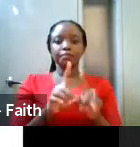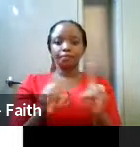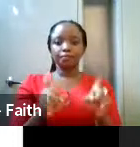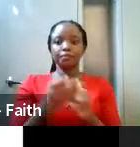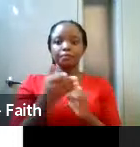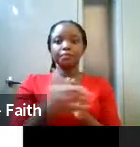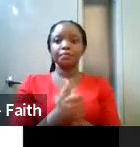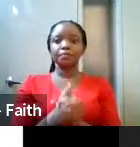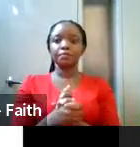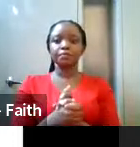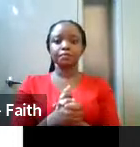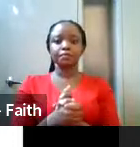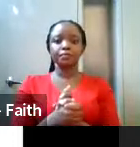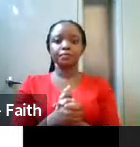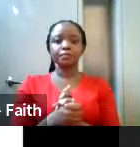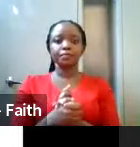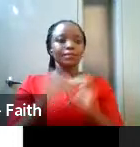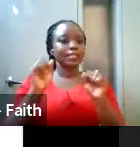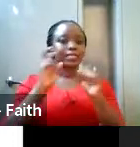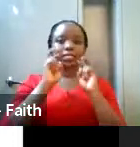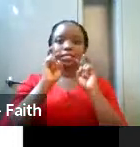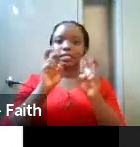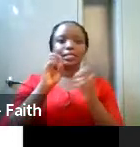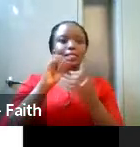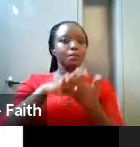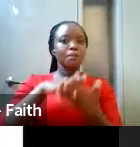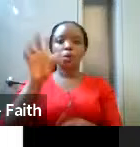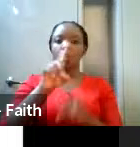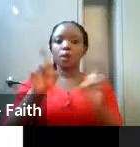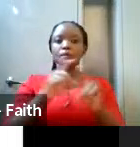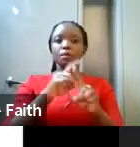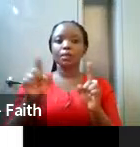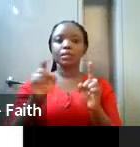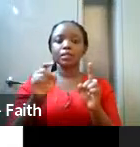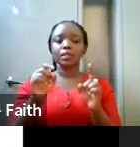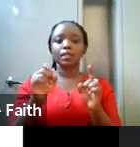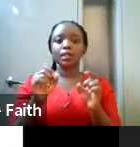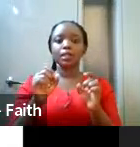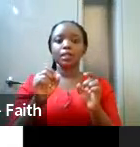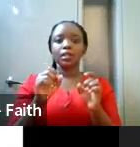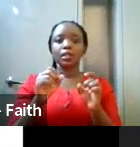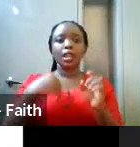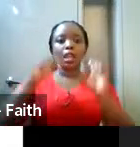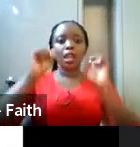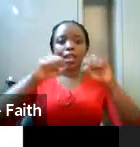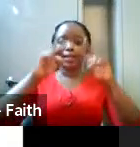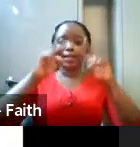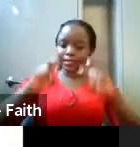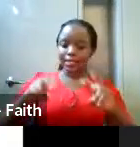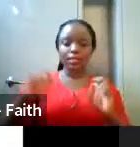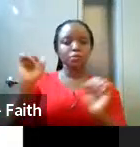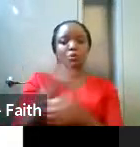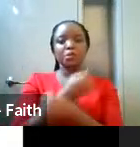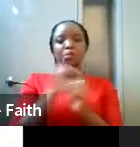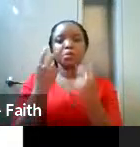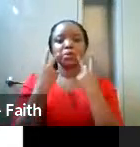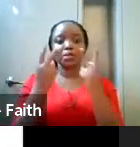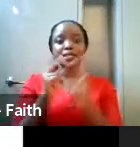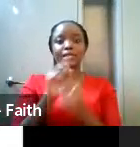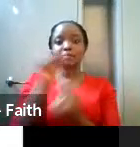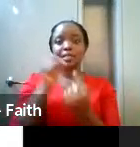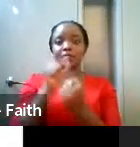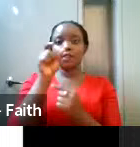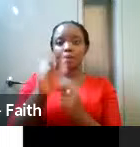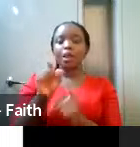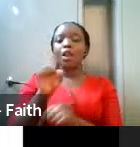To be honest, I can just see so many other questions. Maybe unless I can't search him. I'm not able to. The question